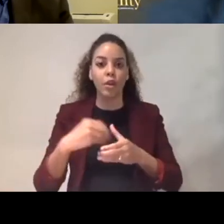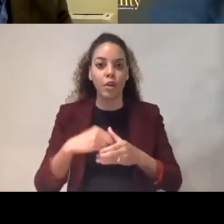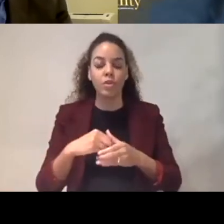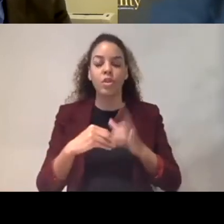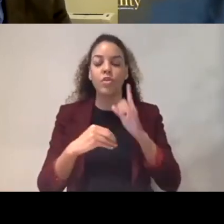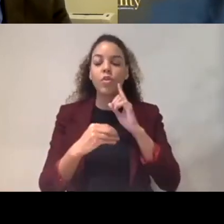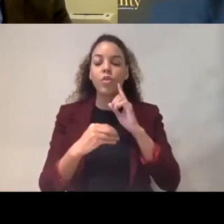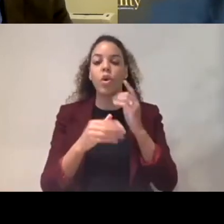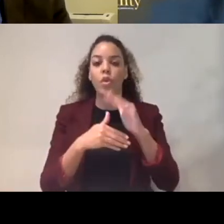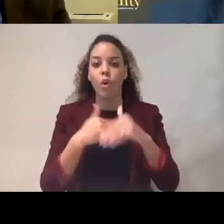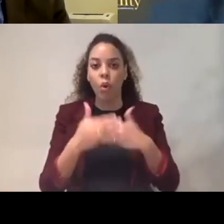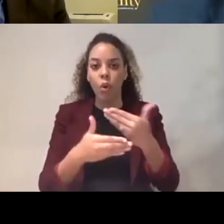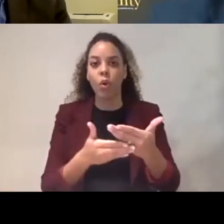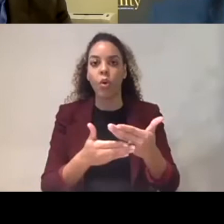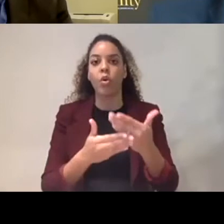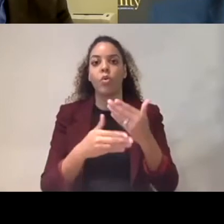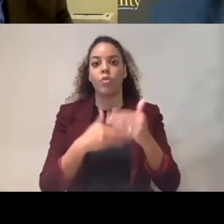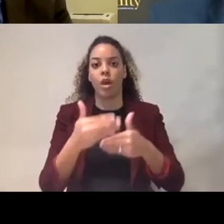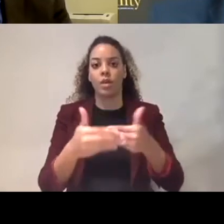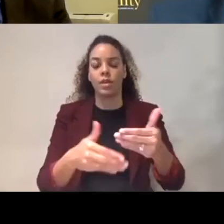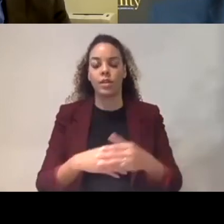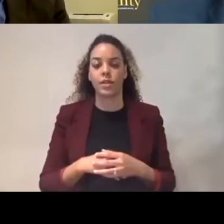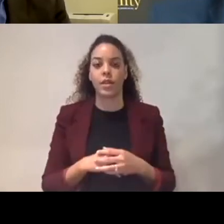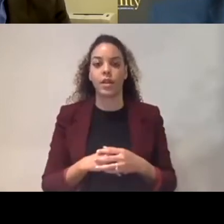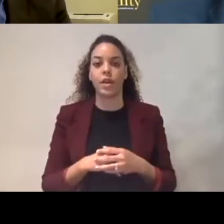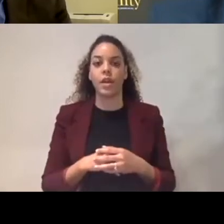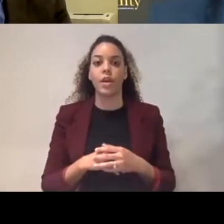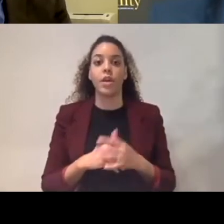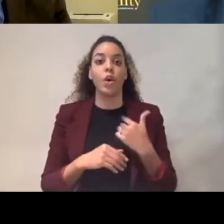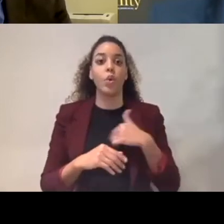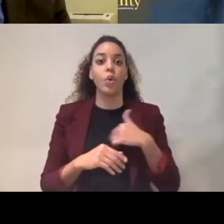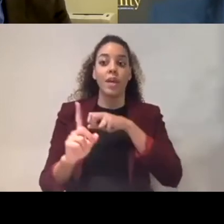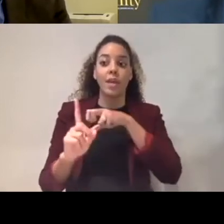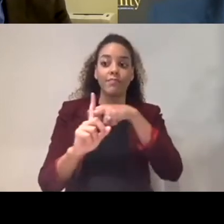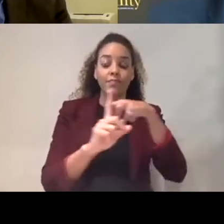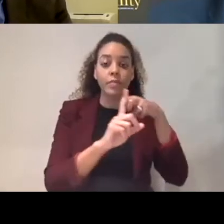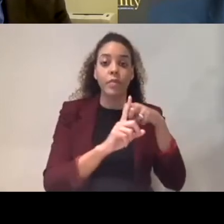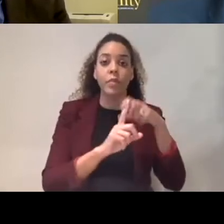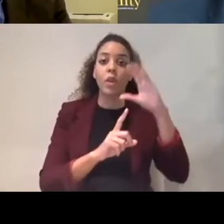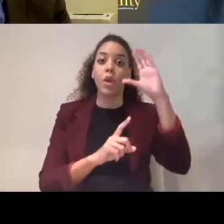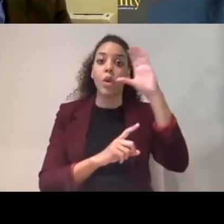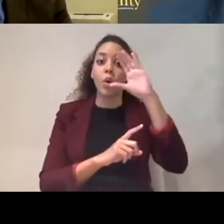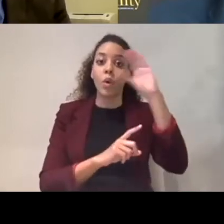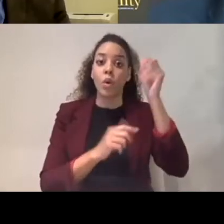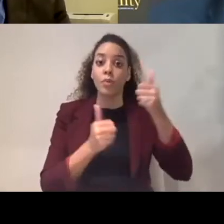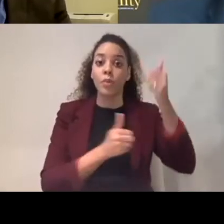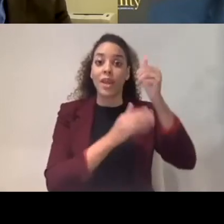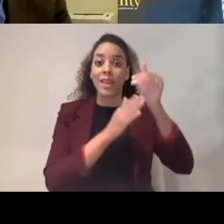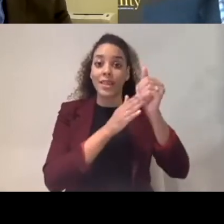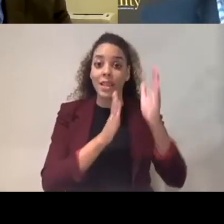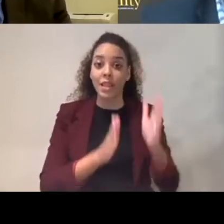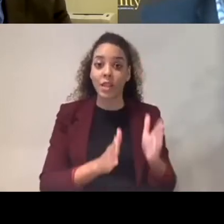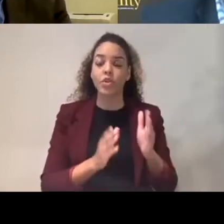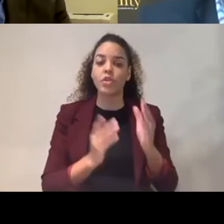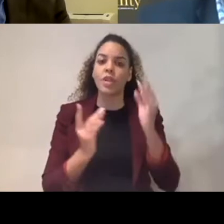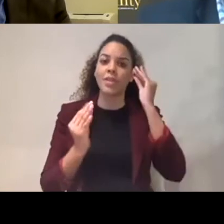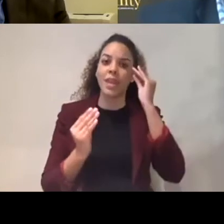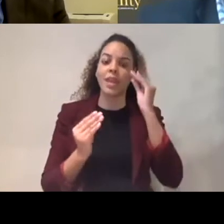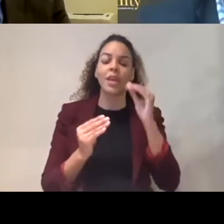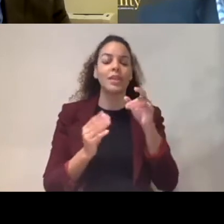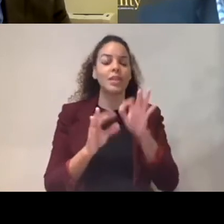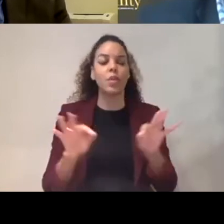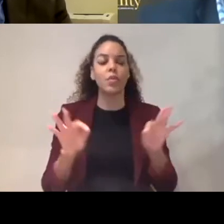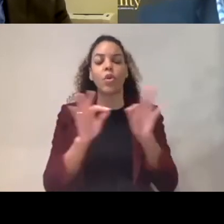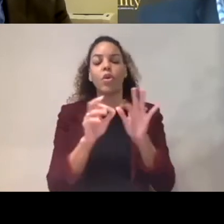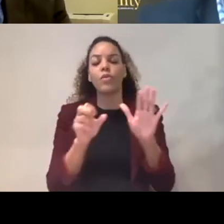those in HR, those who are corporate leaders, to really take to heart the goal that we need to be fully inclusive of people